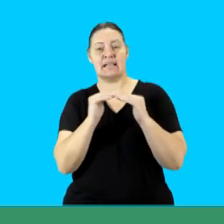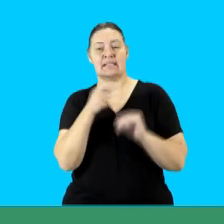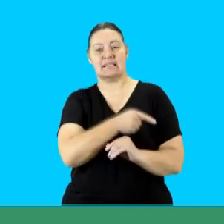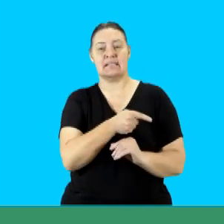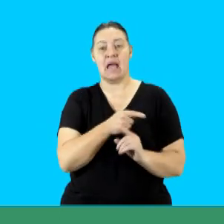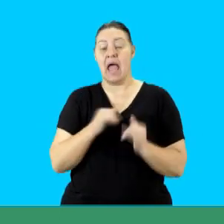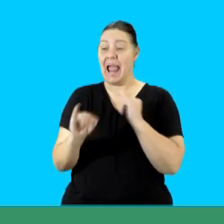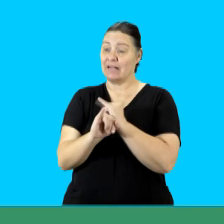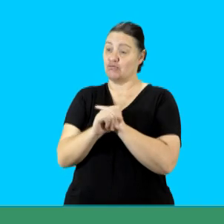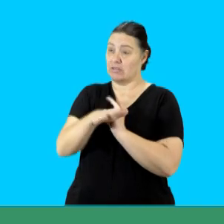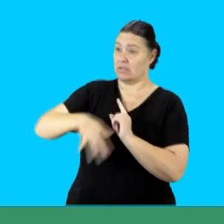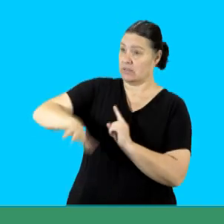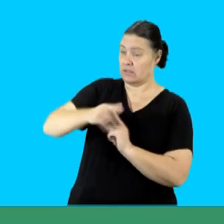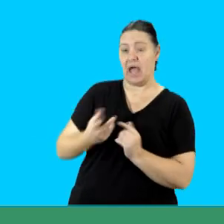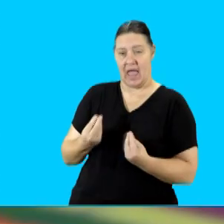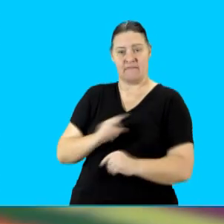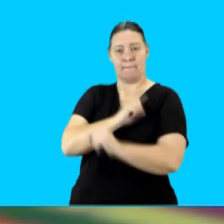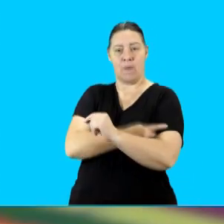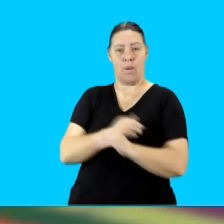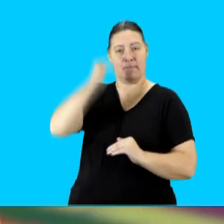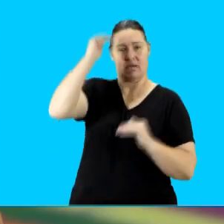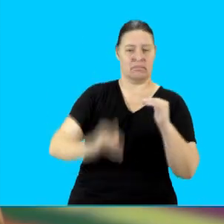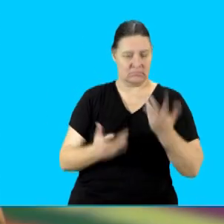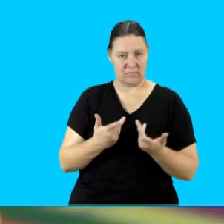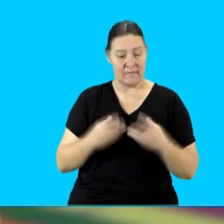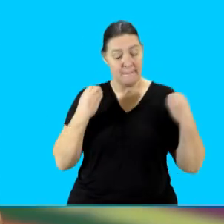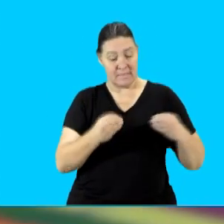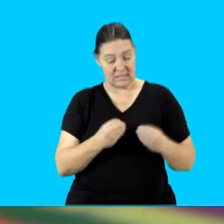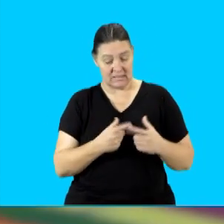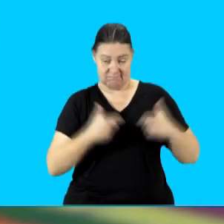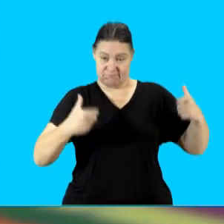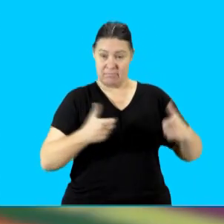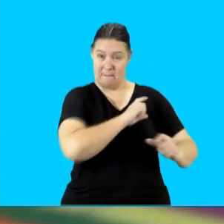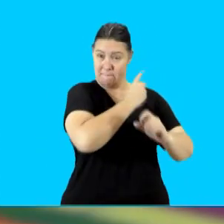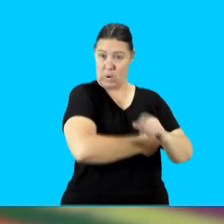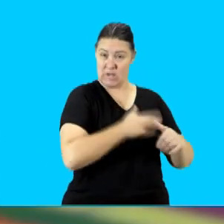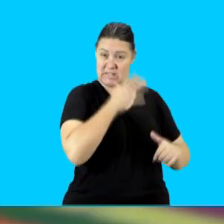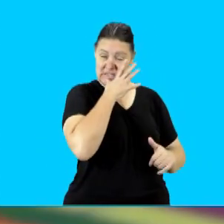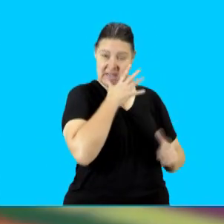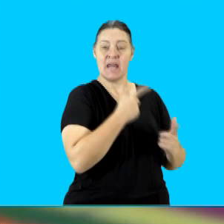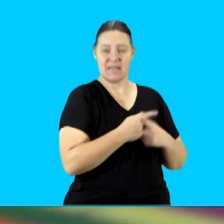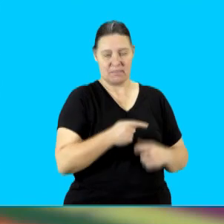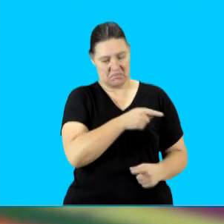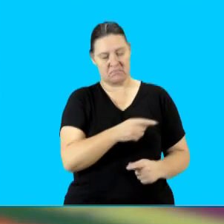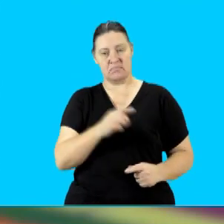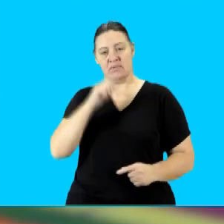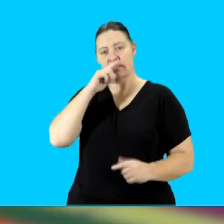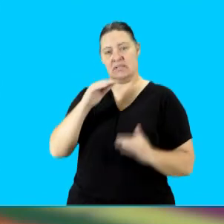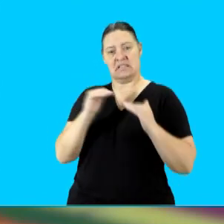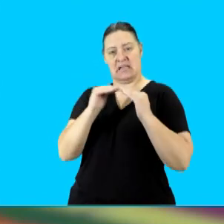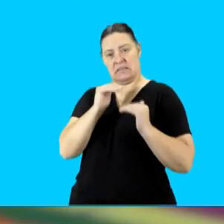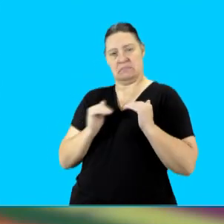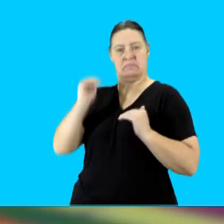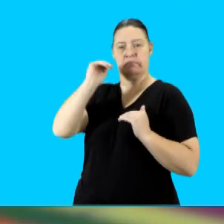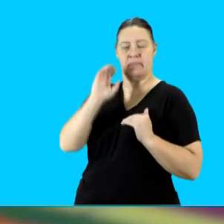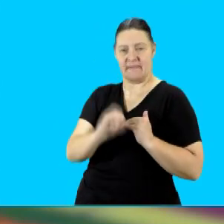holds within the industry. So if the business has more power, then it determines the status of that particular